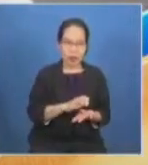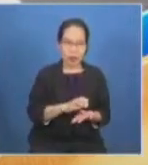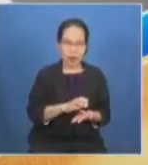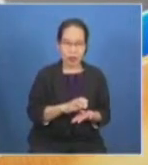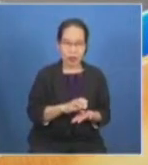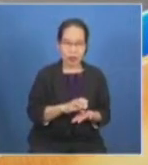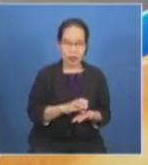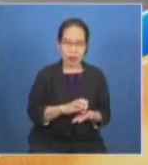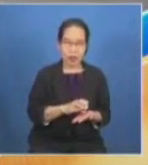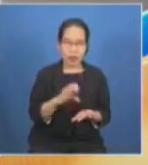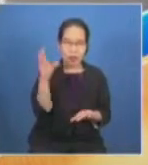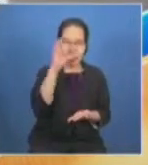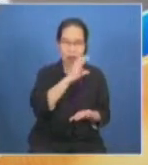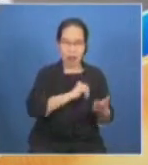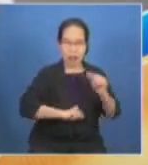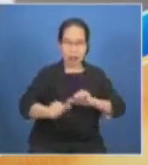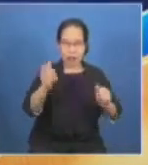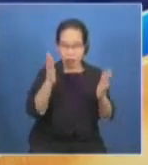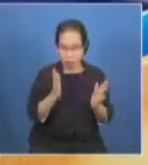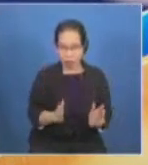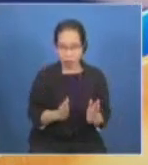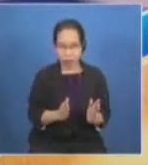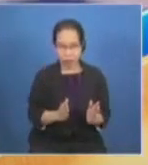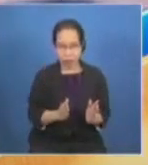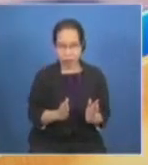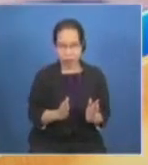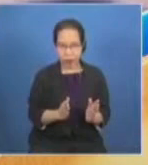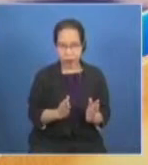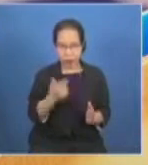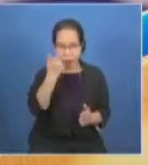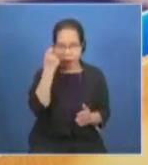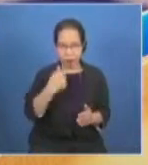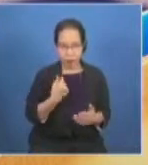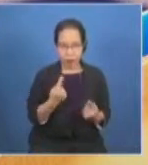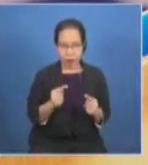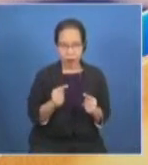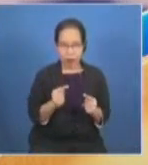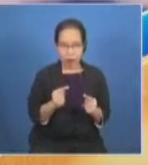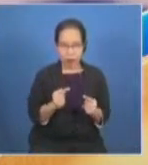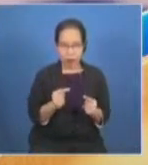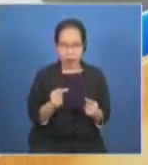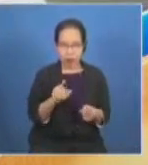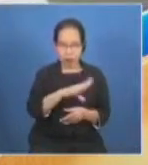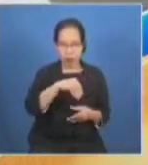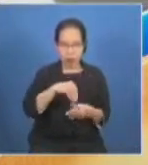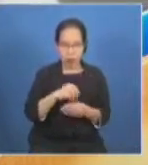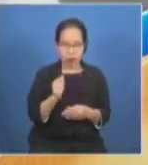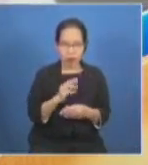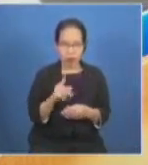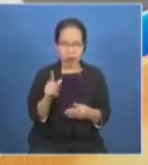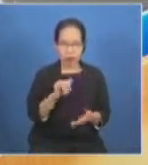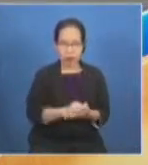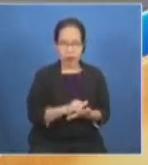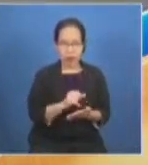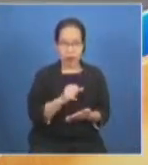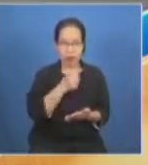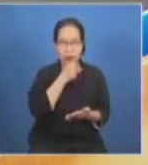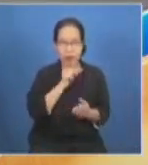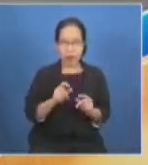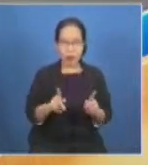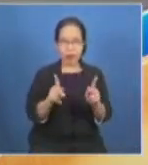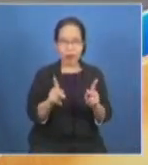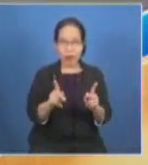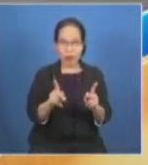the celebrities. I'll pass this time, sis, because I'll try to look for the locale of the old path in Hong Kong. Seriously,